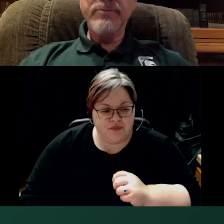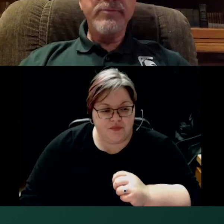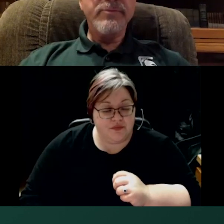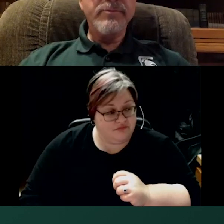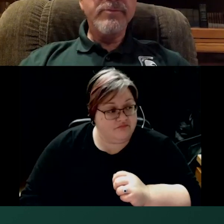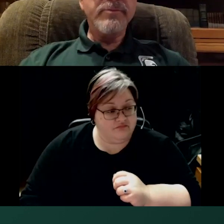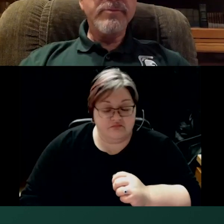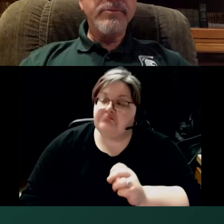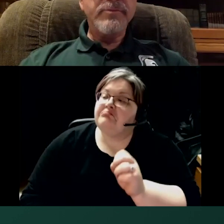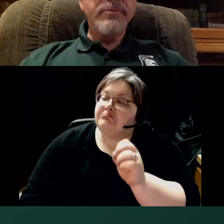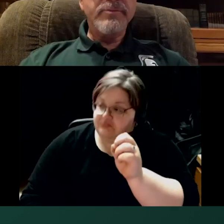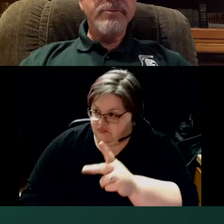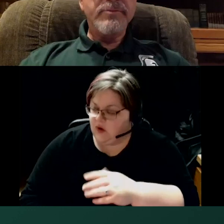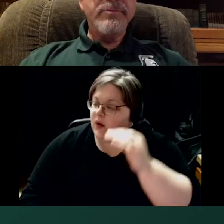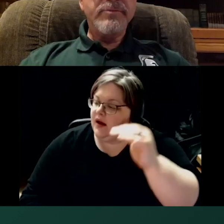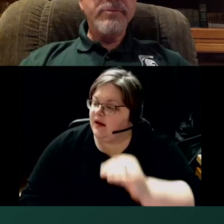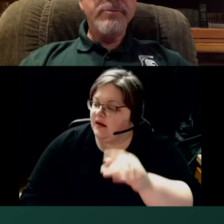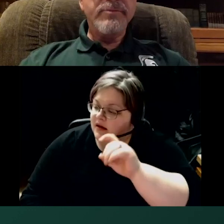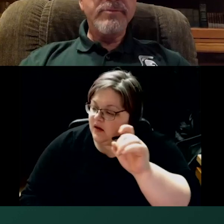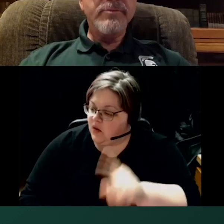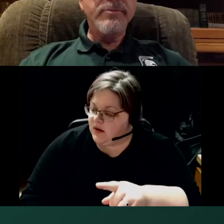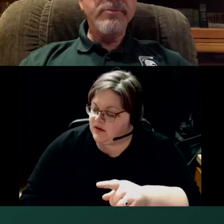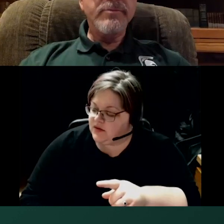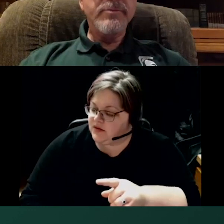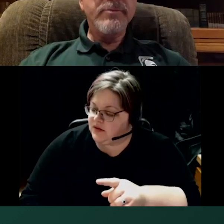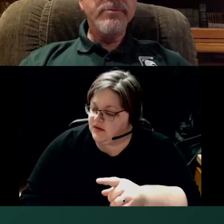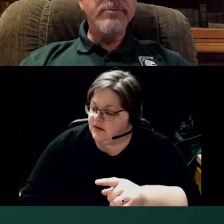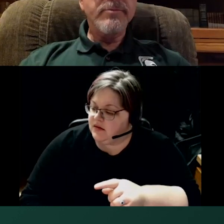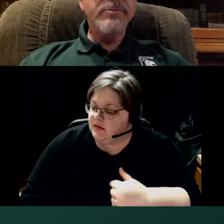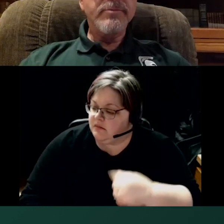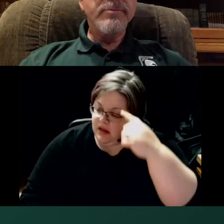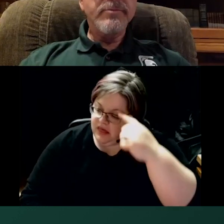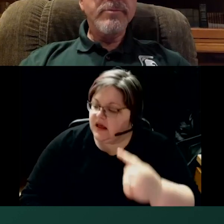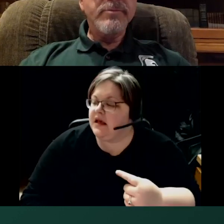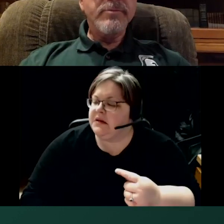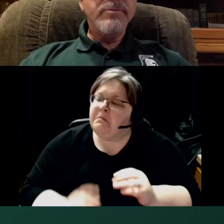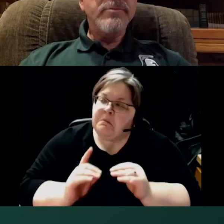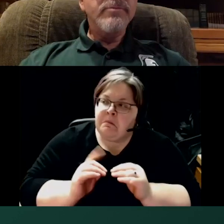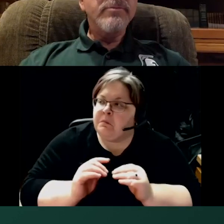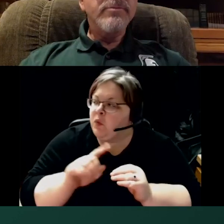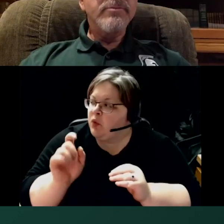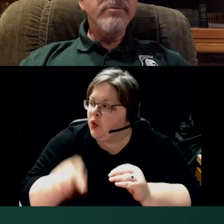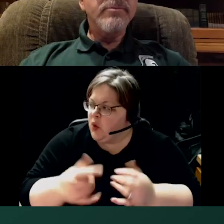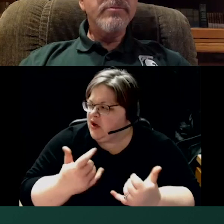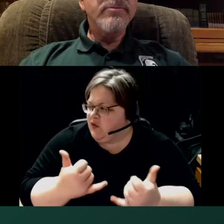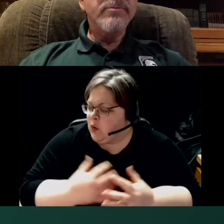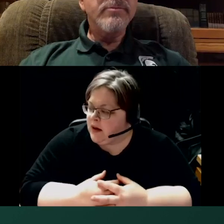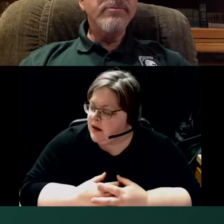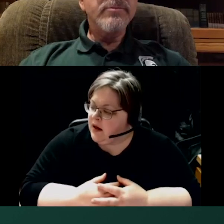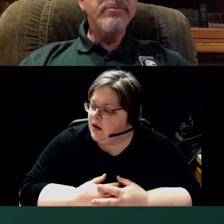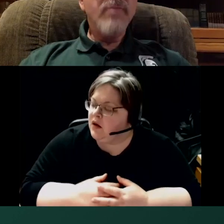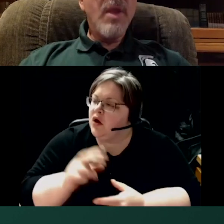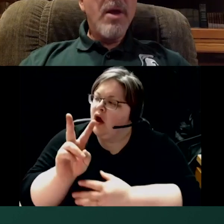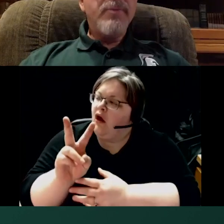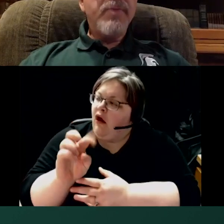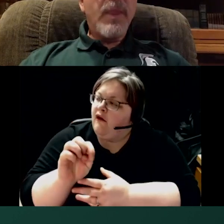Okay, and let's see here. I think maybe just one more question for now. What does vernal equinox